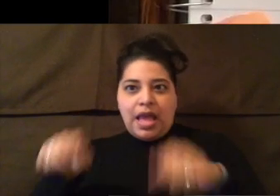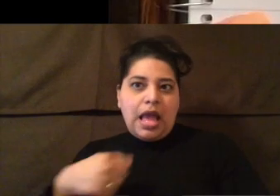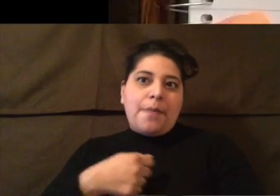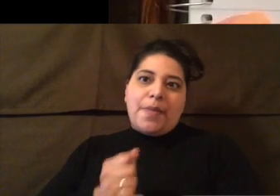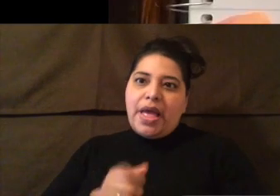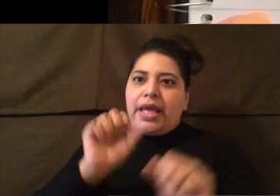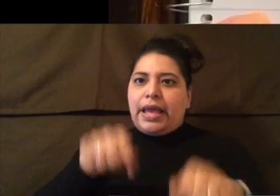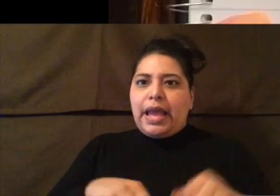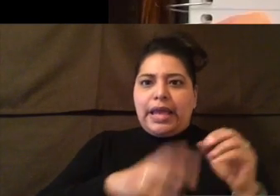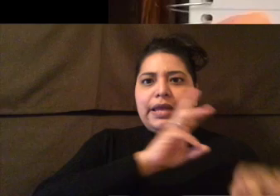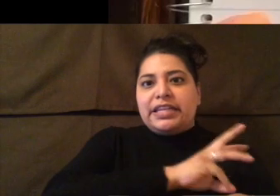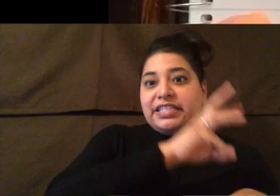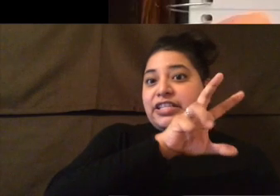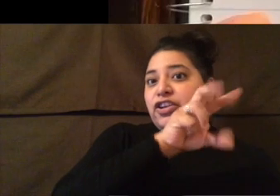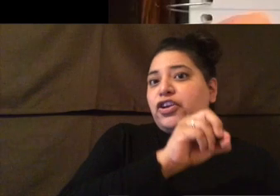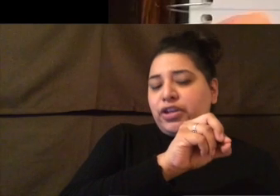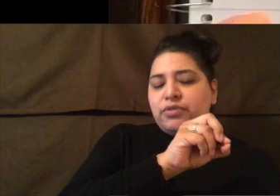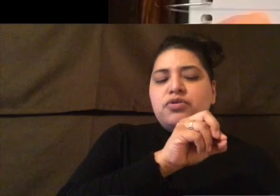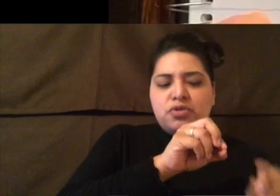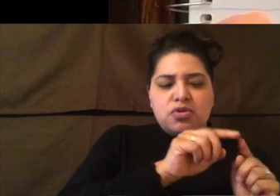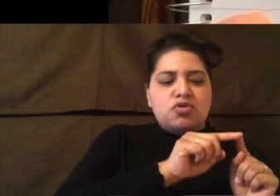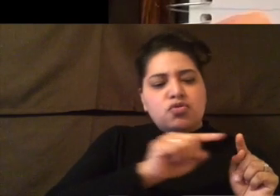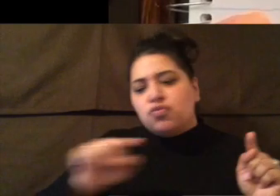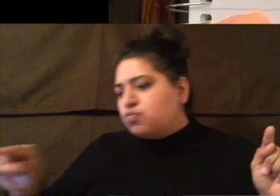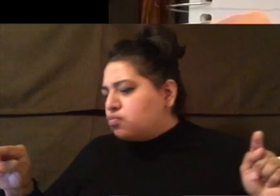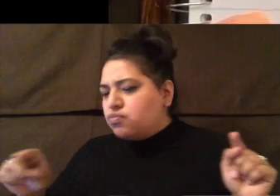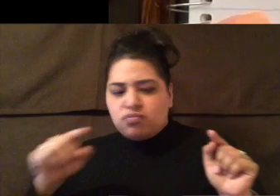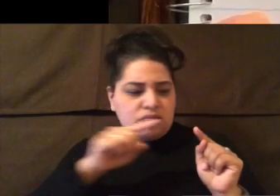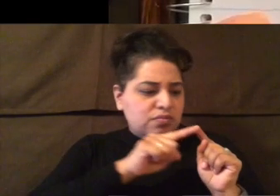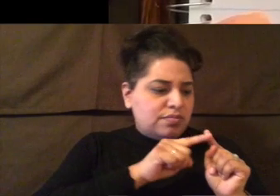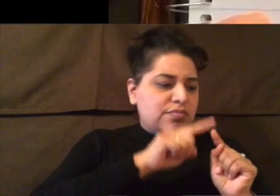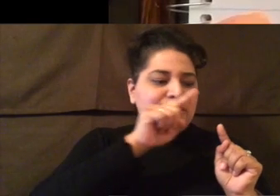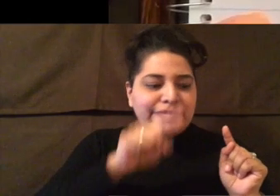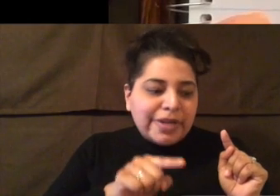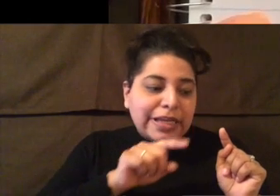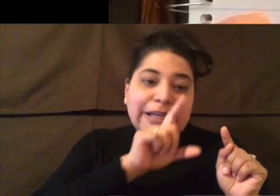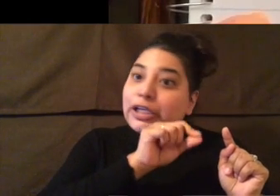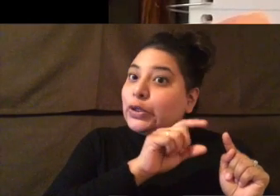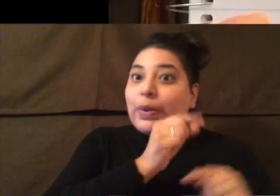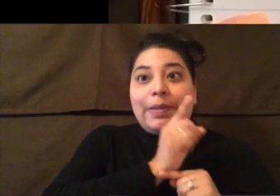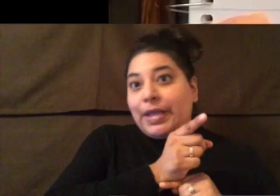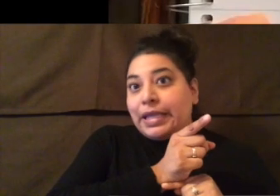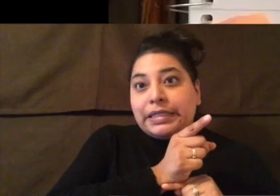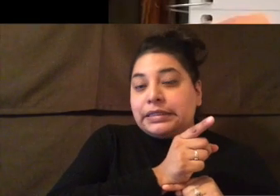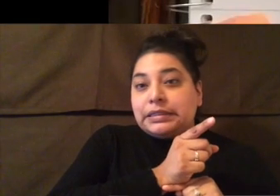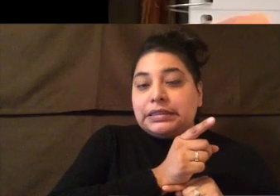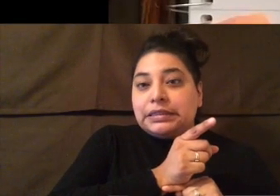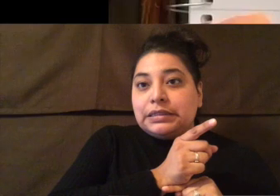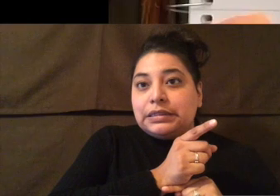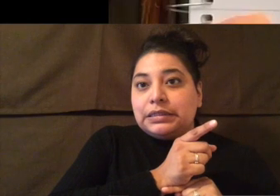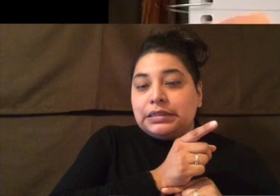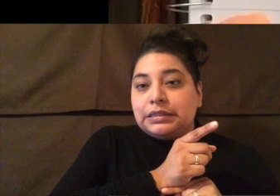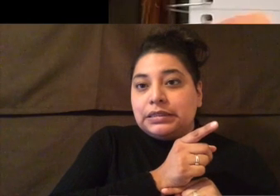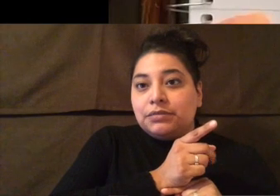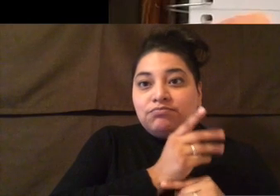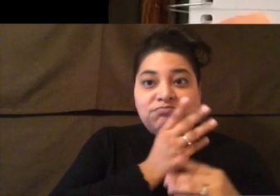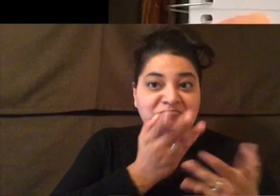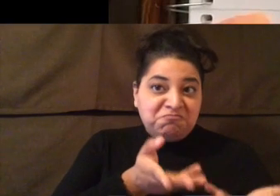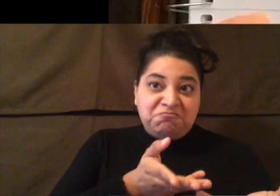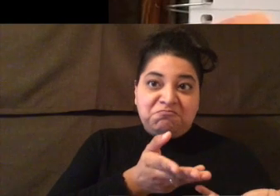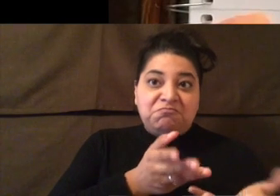made. Could have started at 6:30. You could have done 20 minutes.